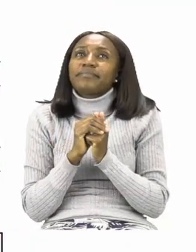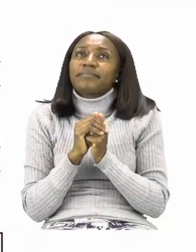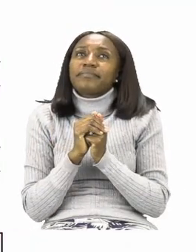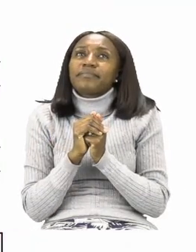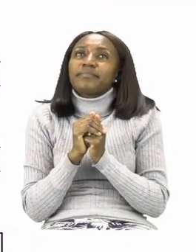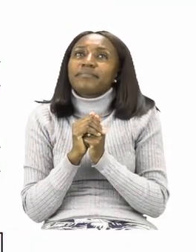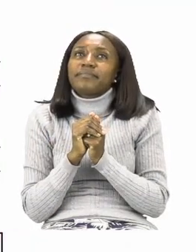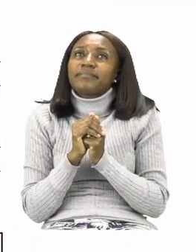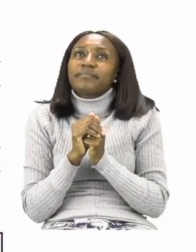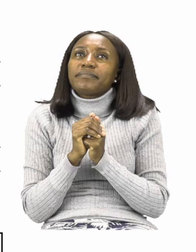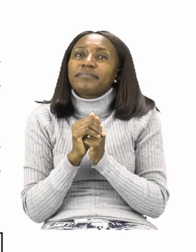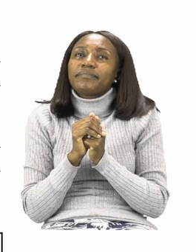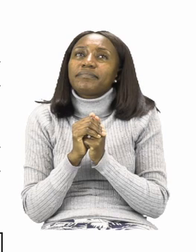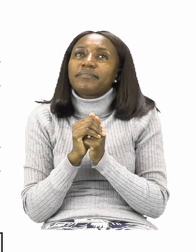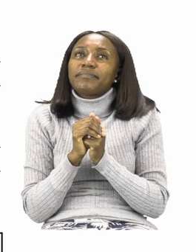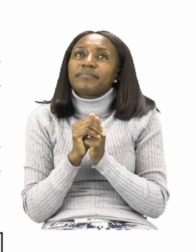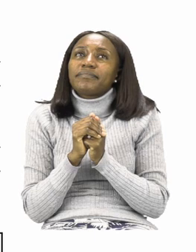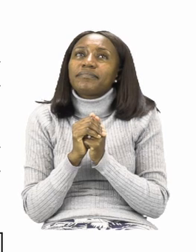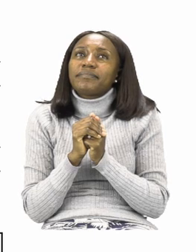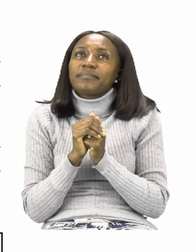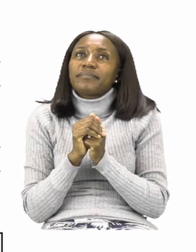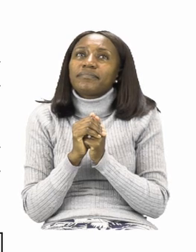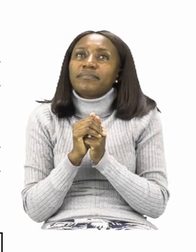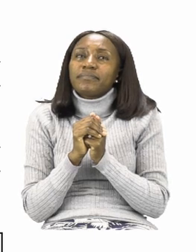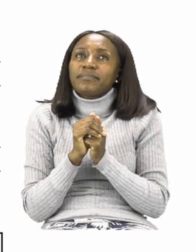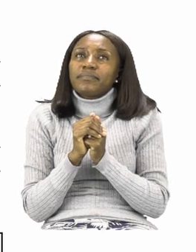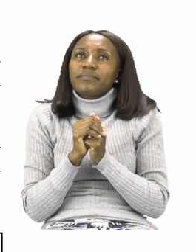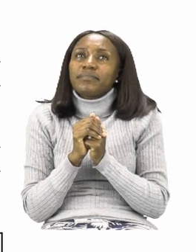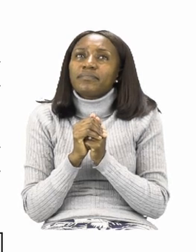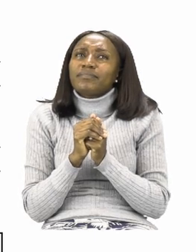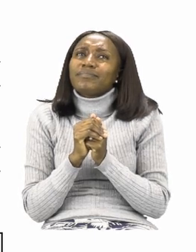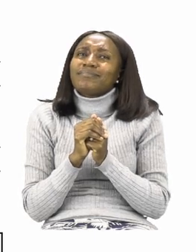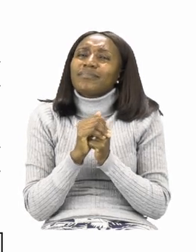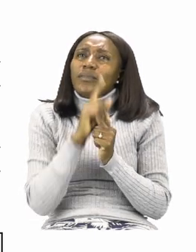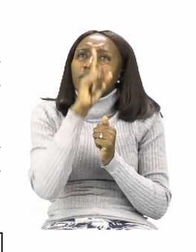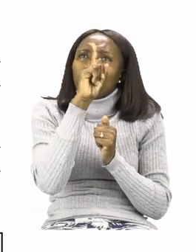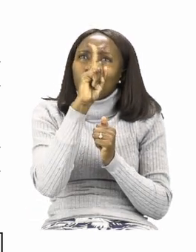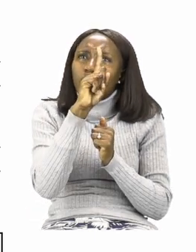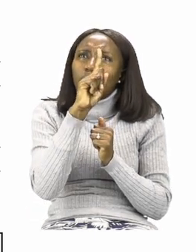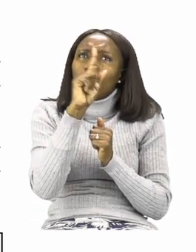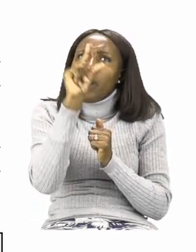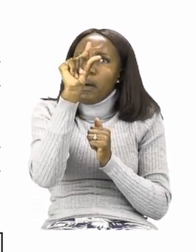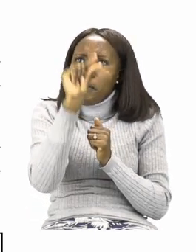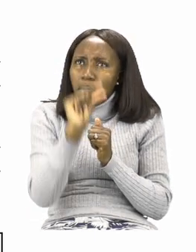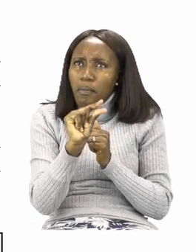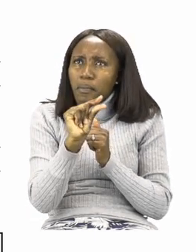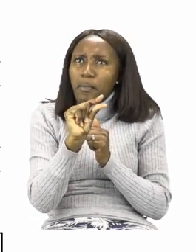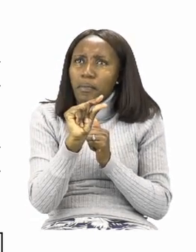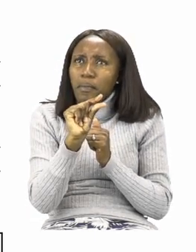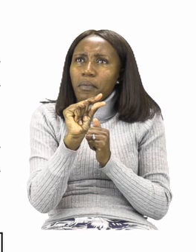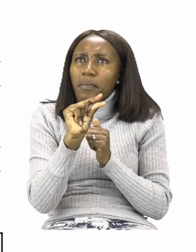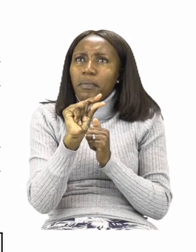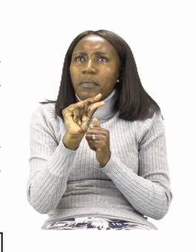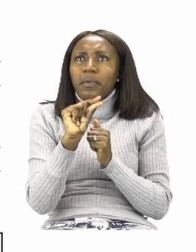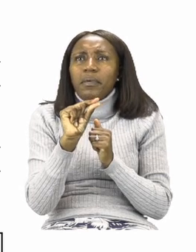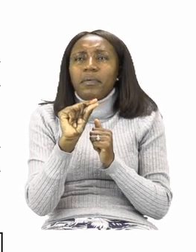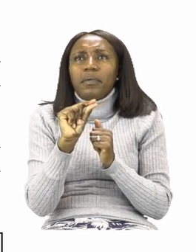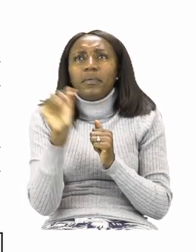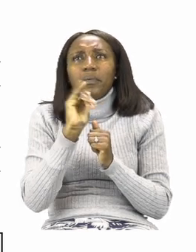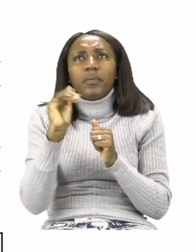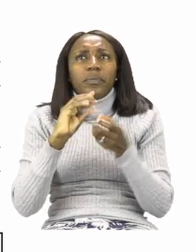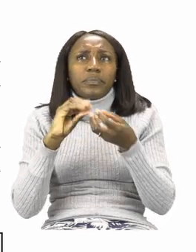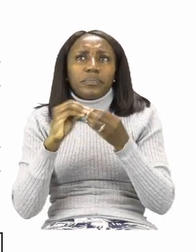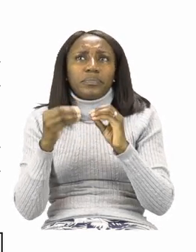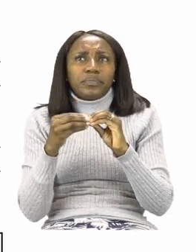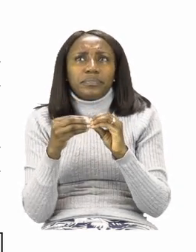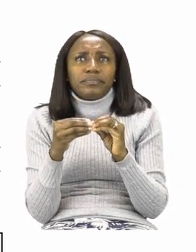it says, what is 1 less than? Okay. So